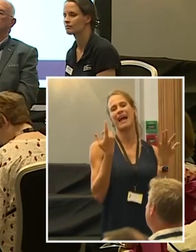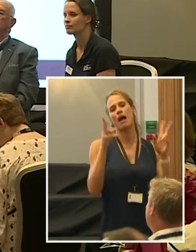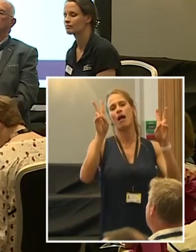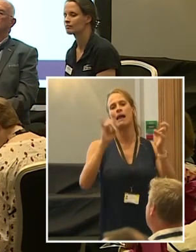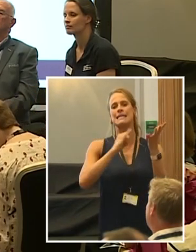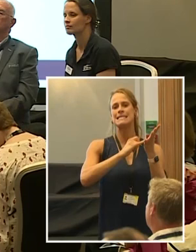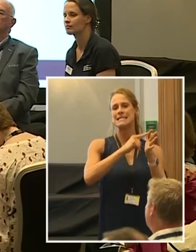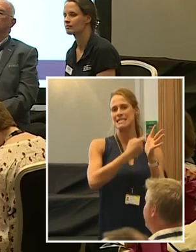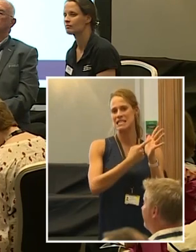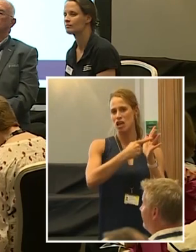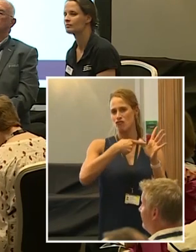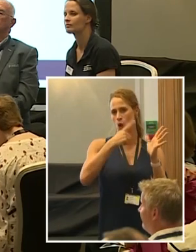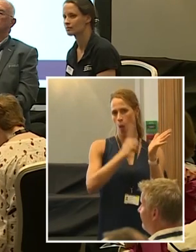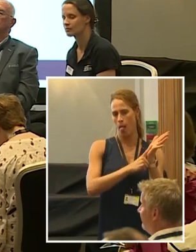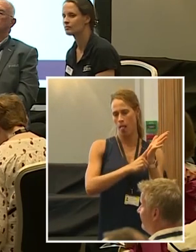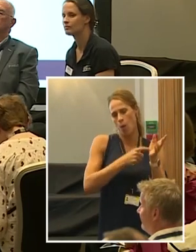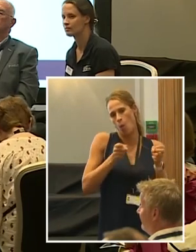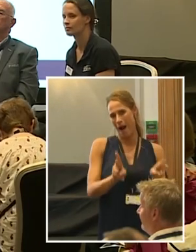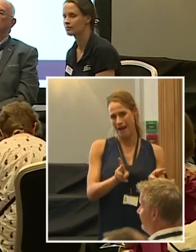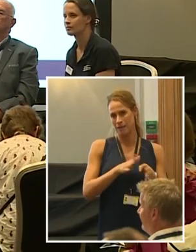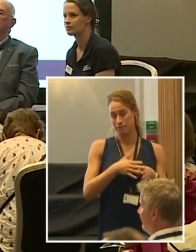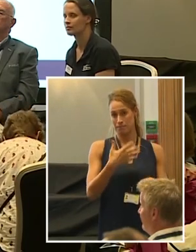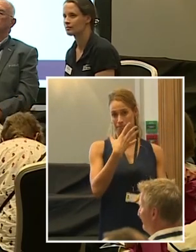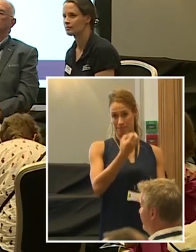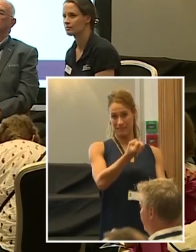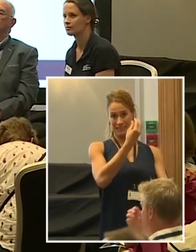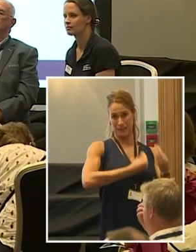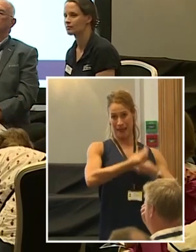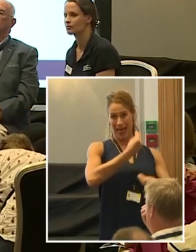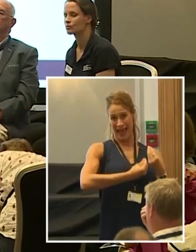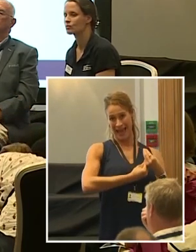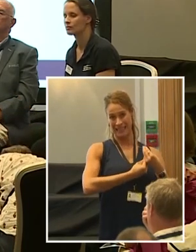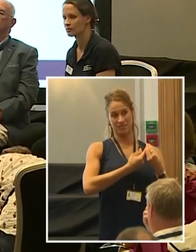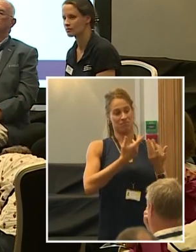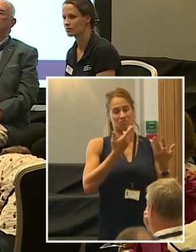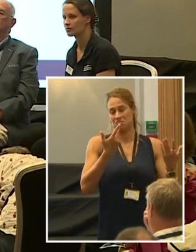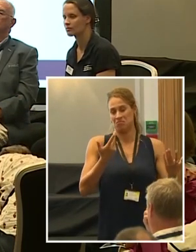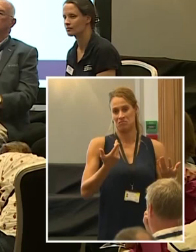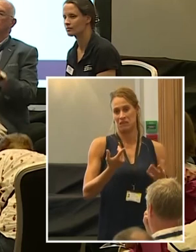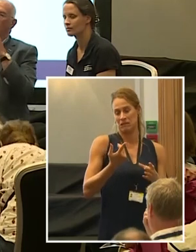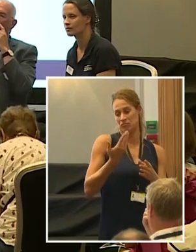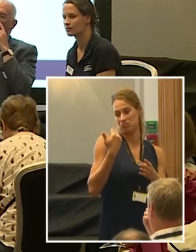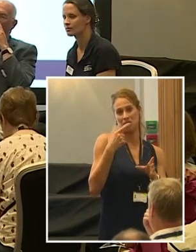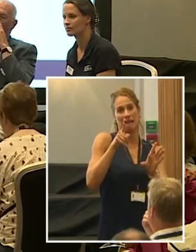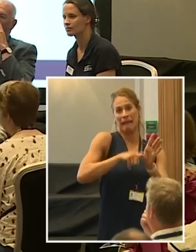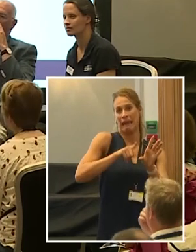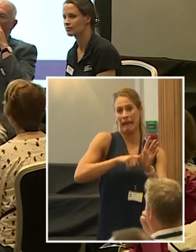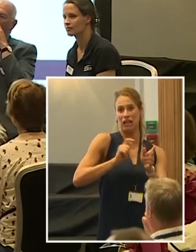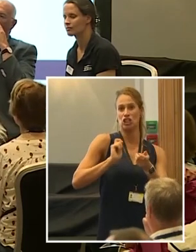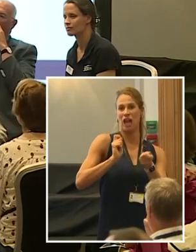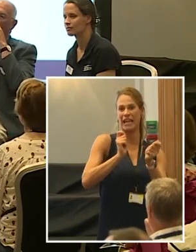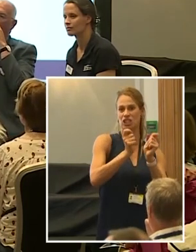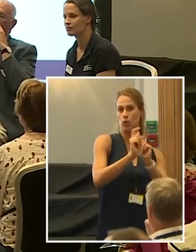an objective point of view, this is how much things have changed over the last year, for example. And I want to ask the panel if